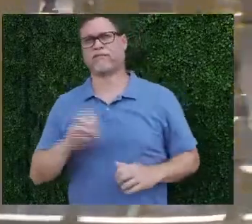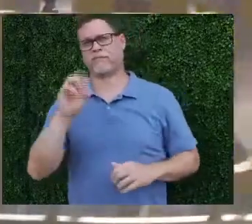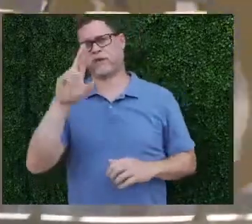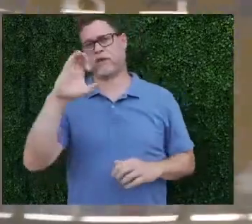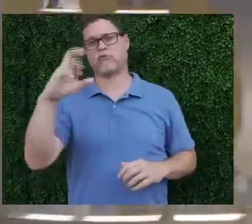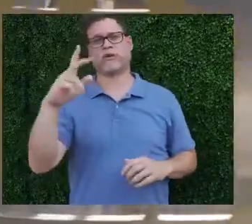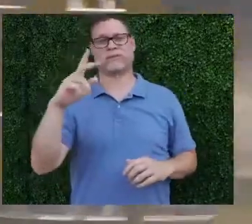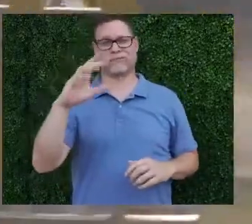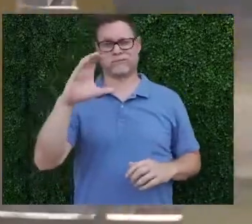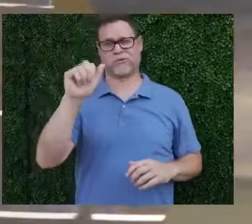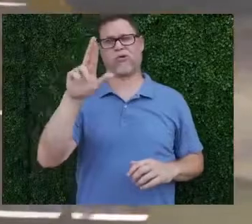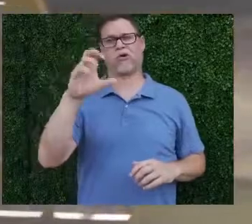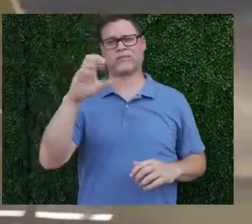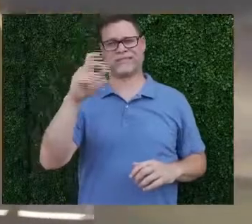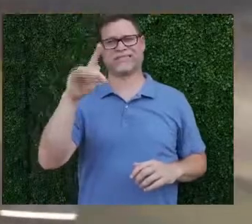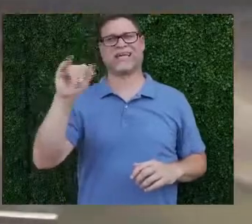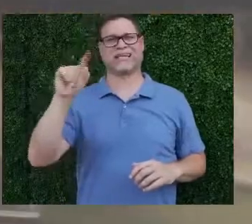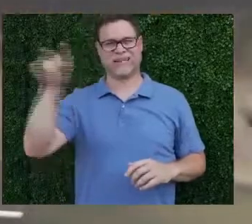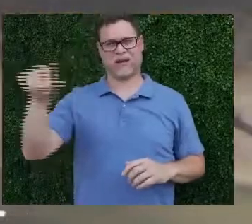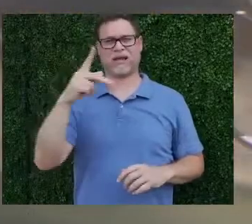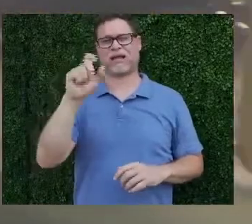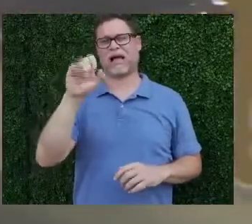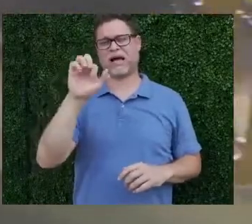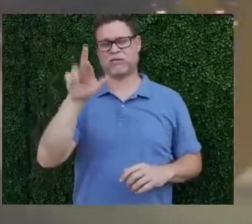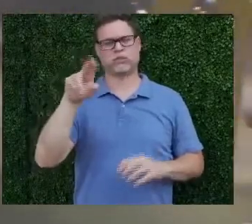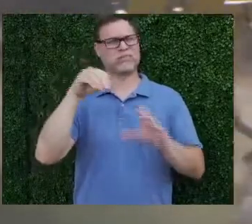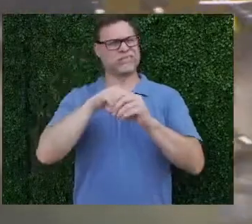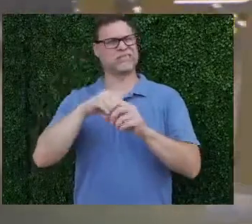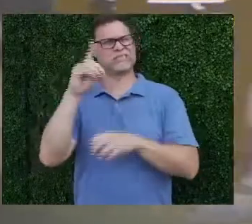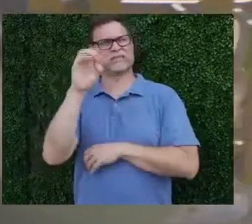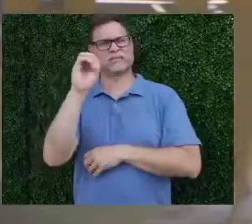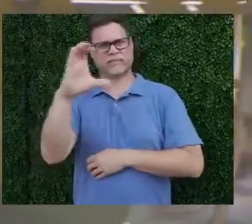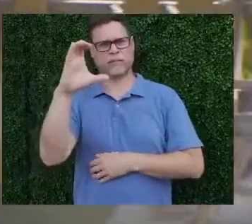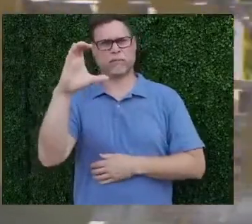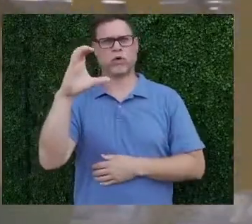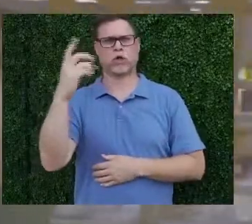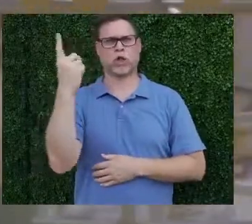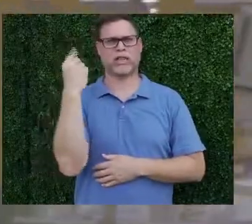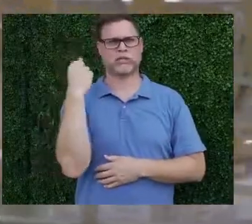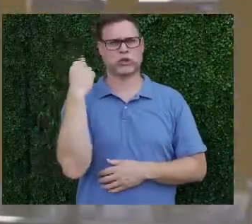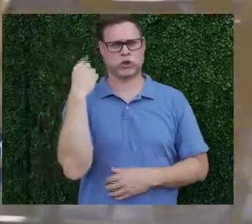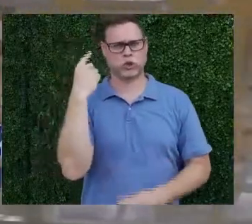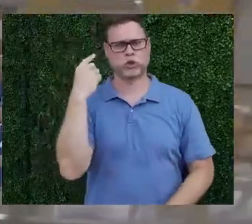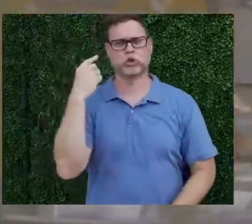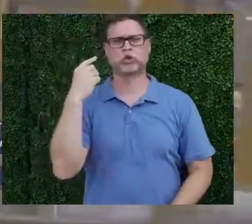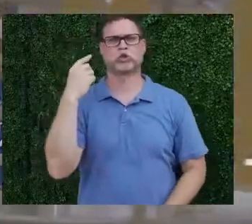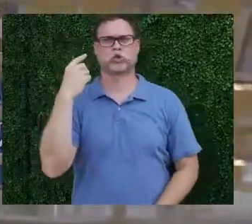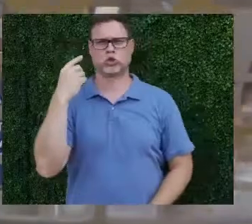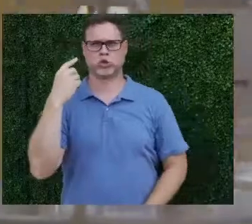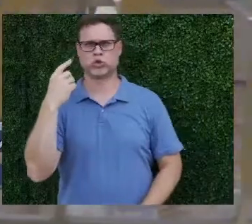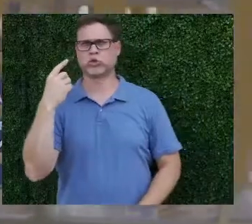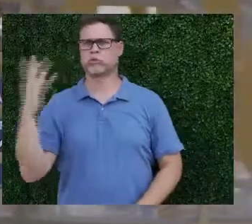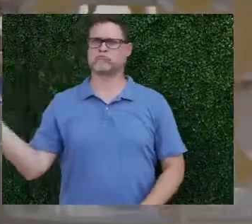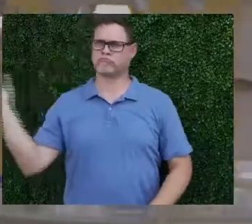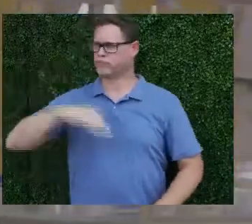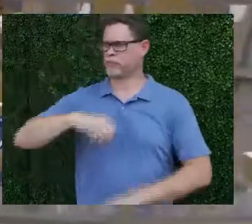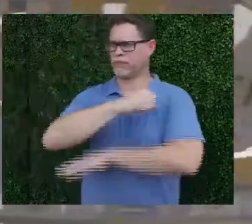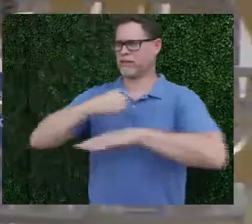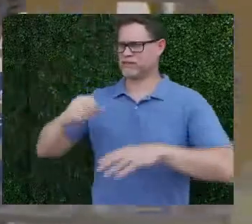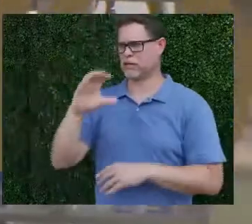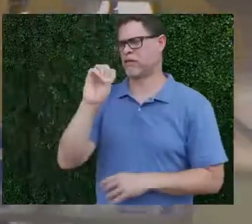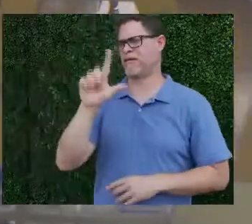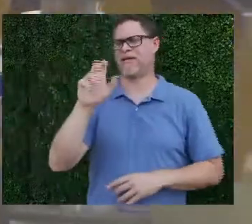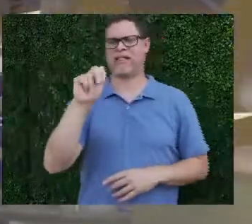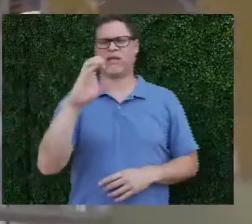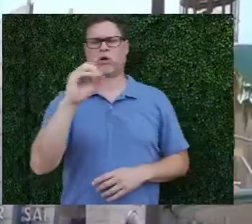the mayor of LA, down at Kaiser. I think it was in December of last year. So let me welcome up to the stage Helen Cordova.